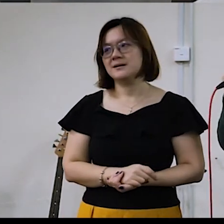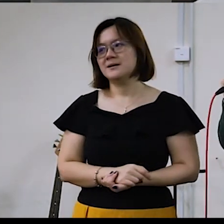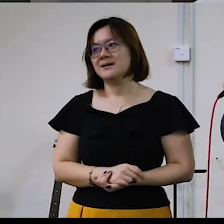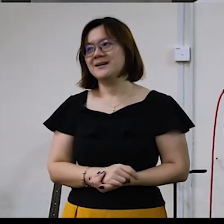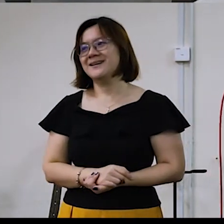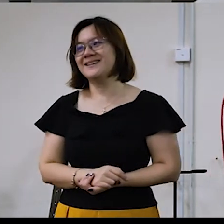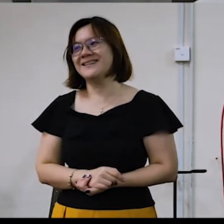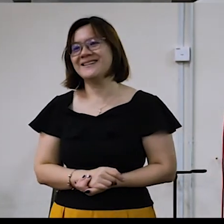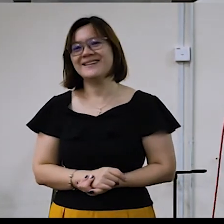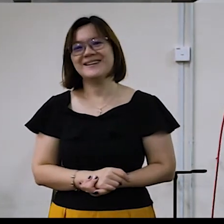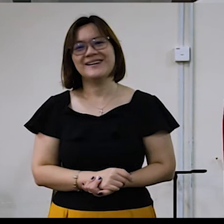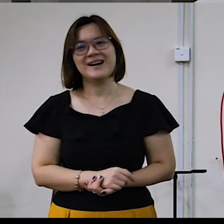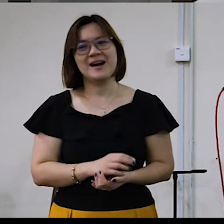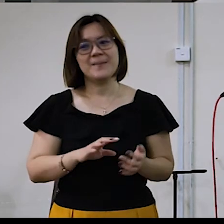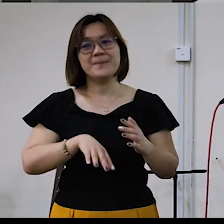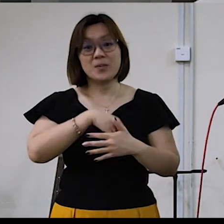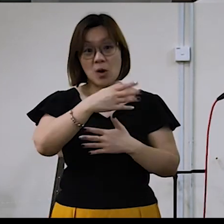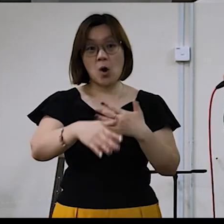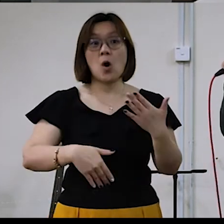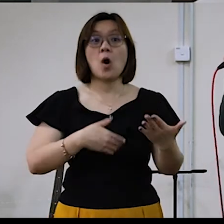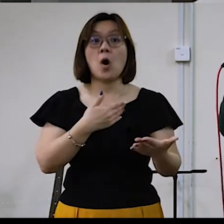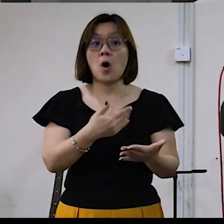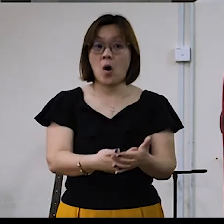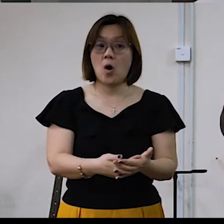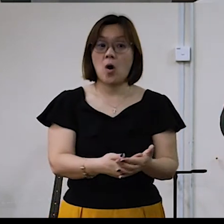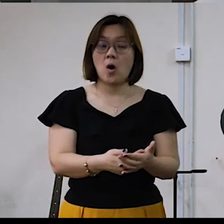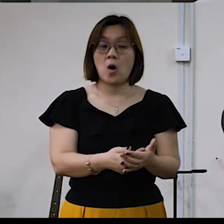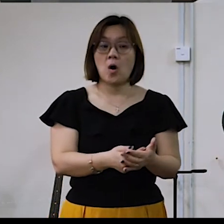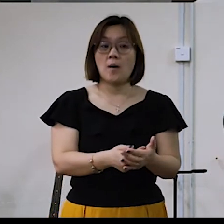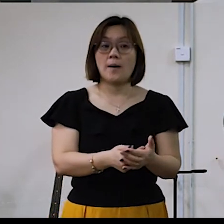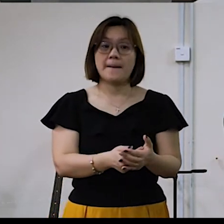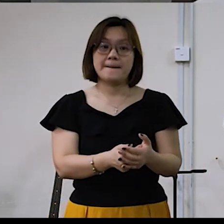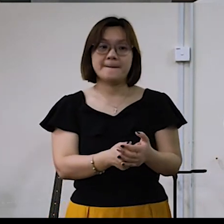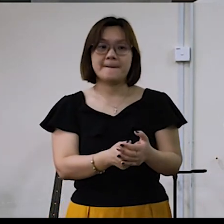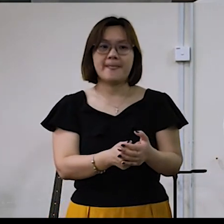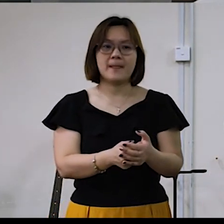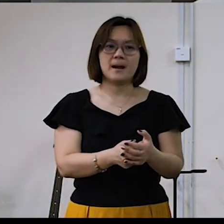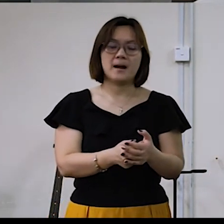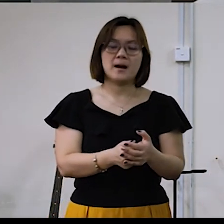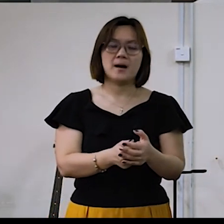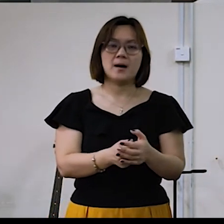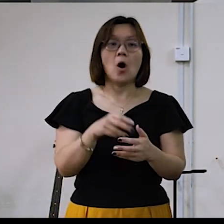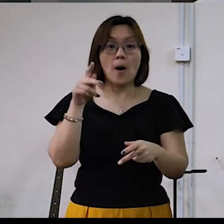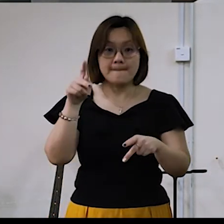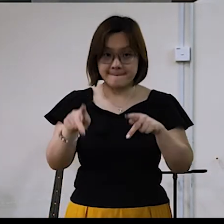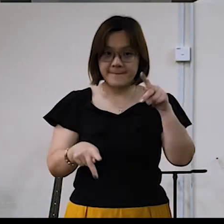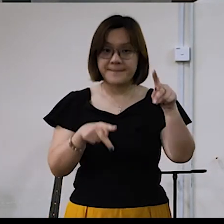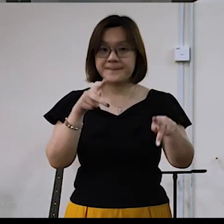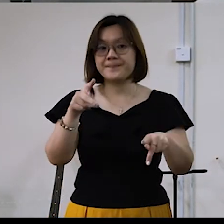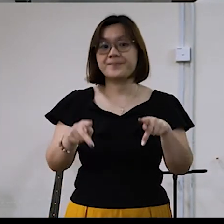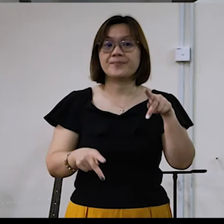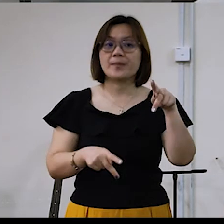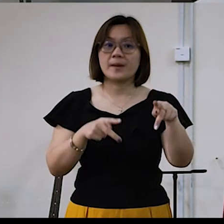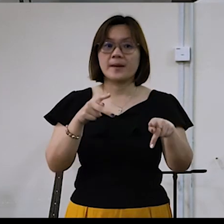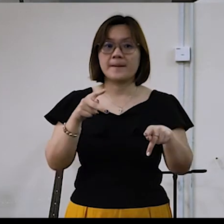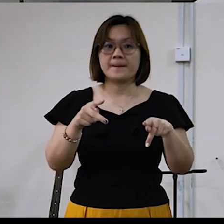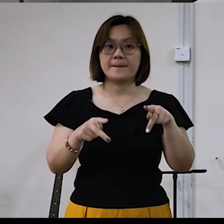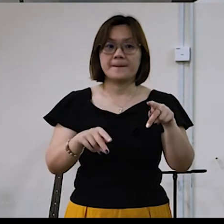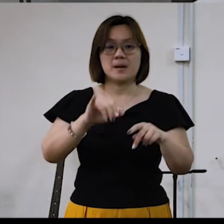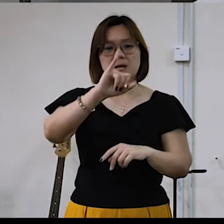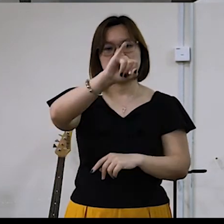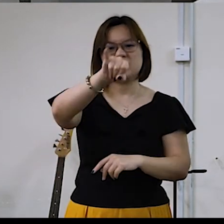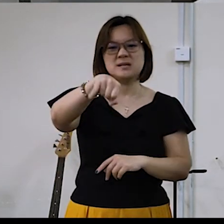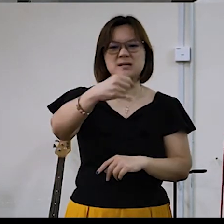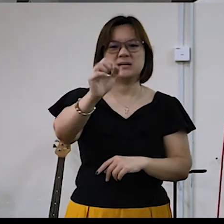Cemburu, cemburu. We are like that, but God is not like that. He has perfect love for one another. The three persons has perfect love. You speak to the Father, you are